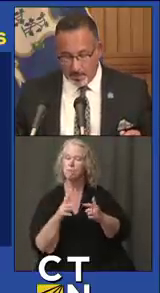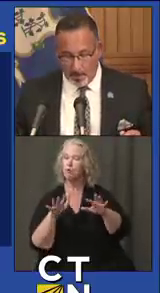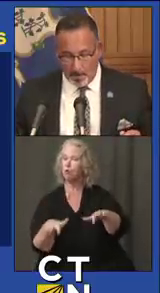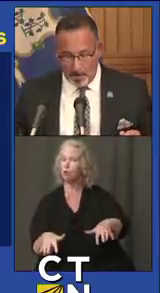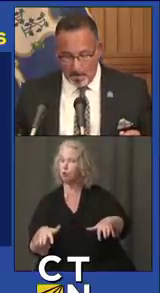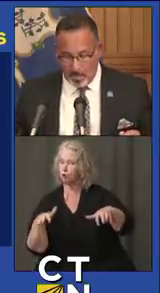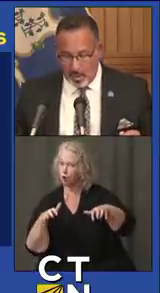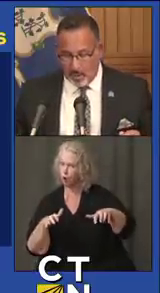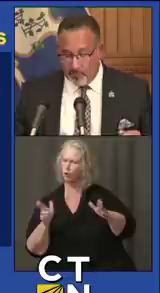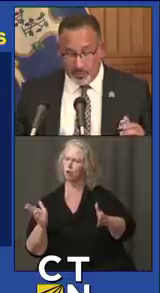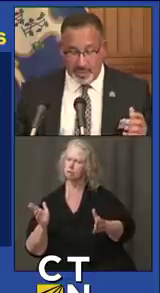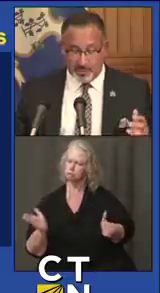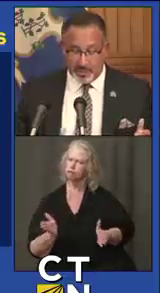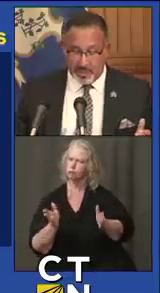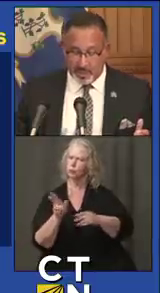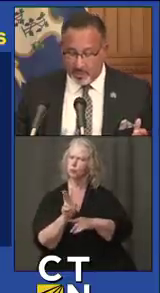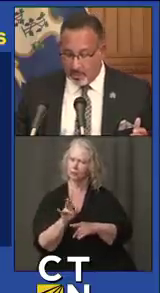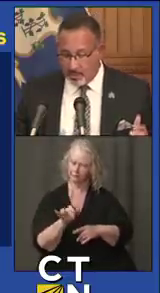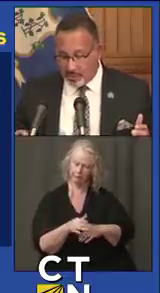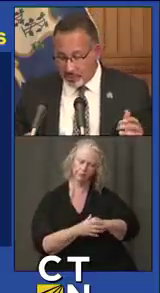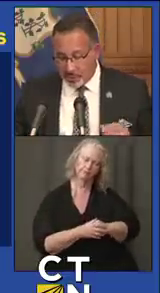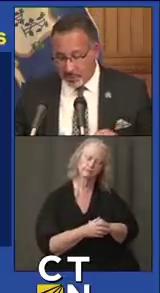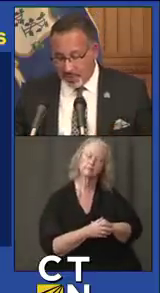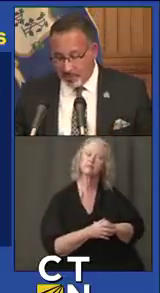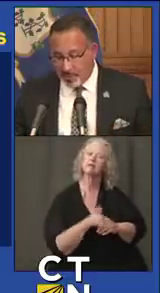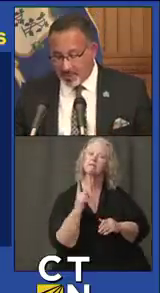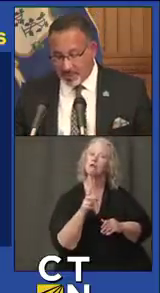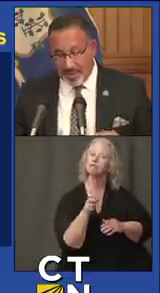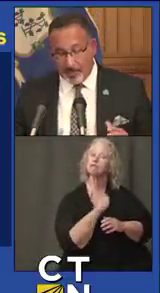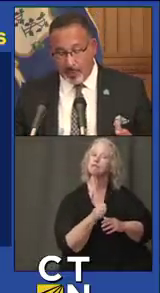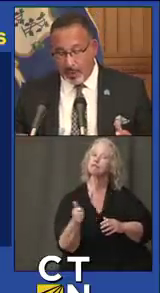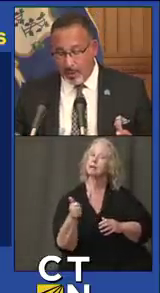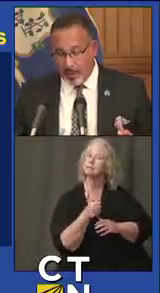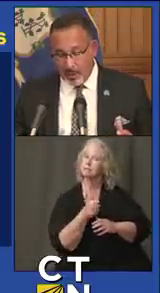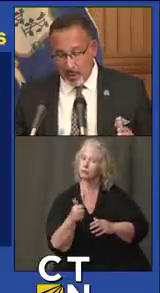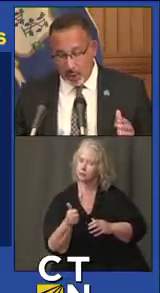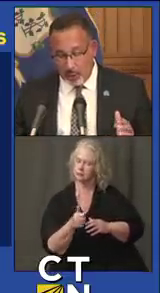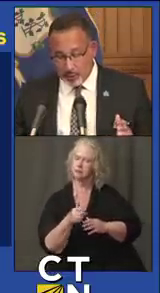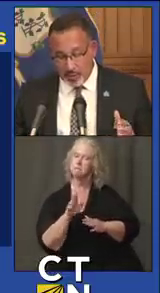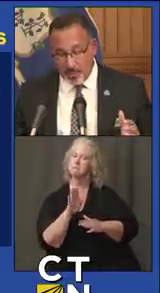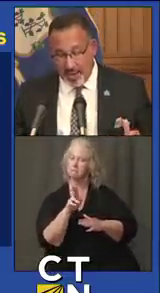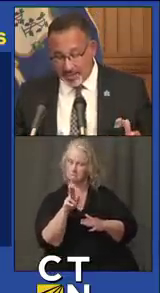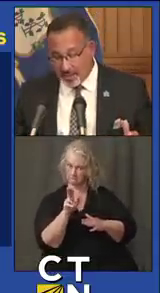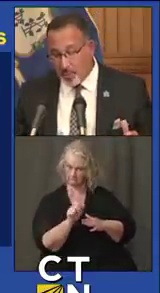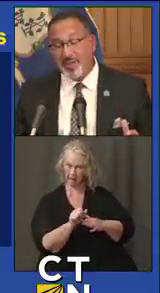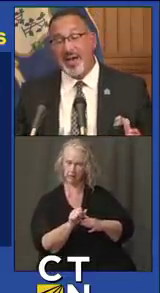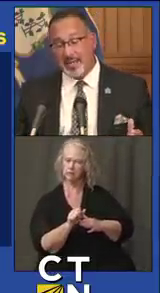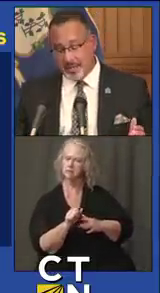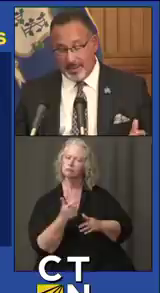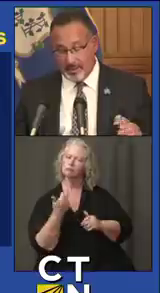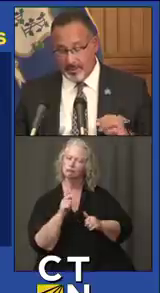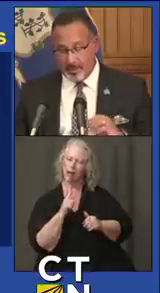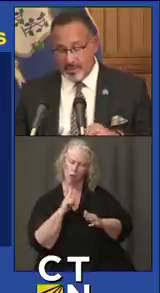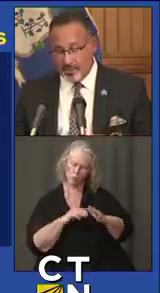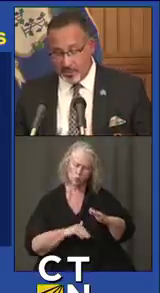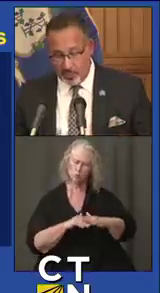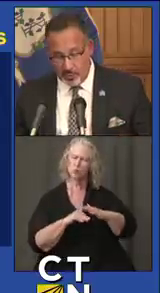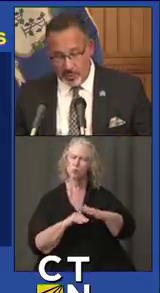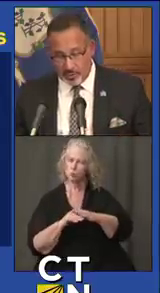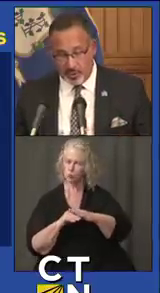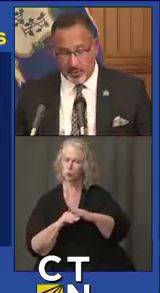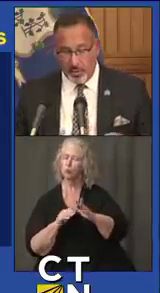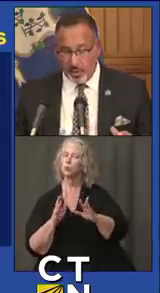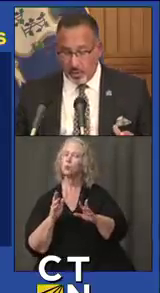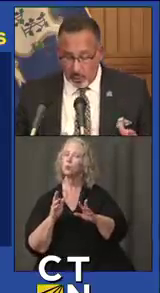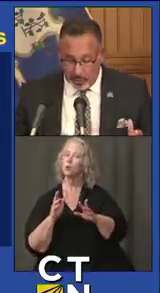distancing. For transportation, districts should plan for buses to operate close to capacity with heightened health and safety